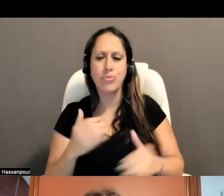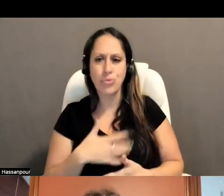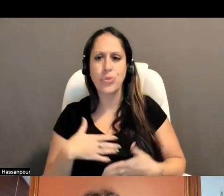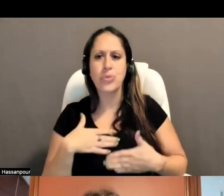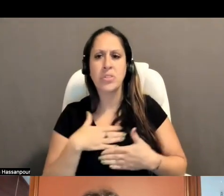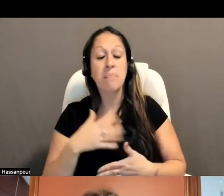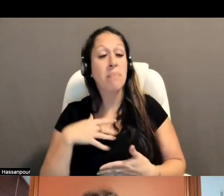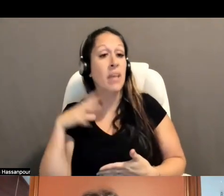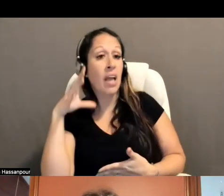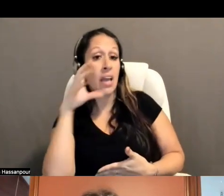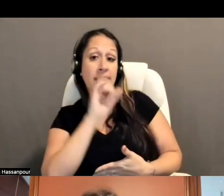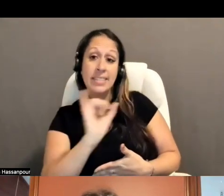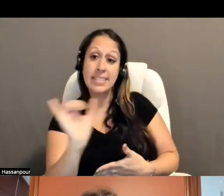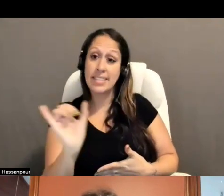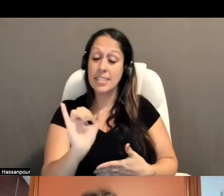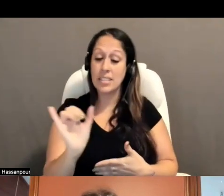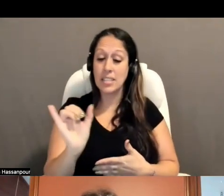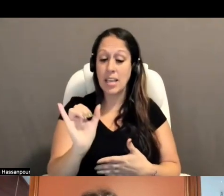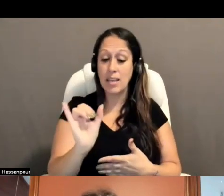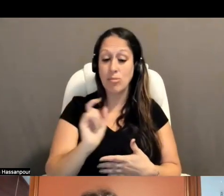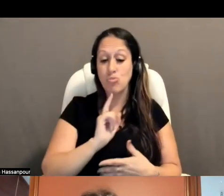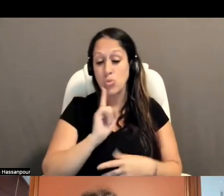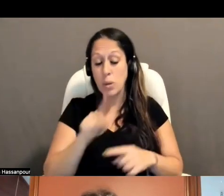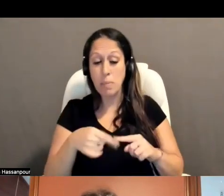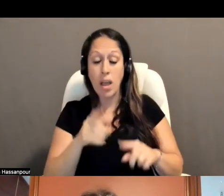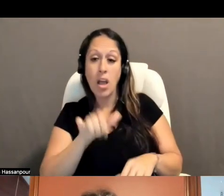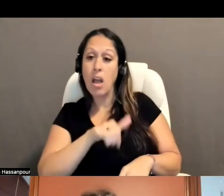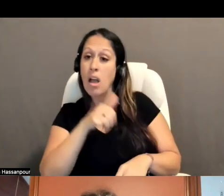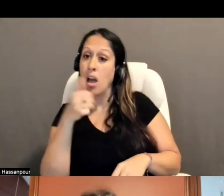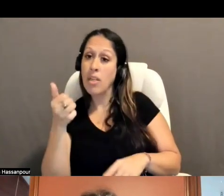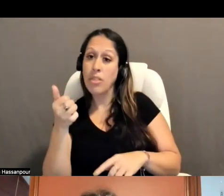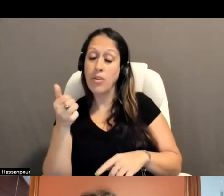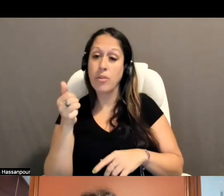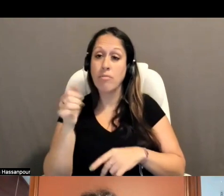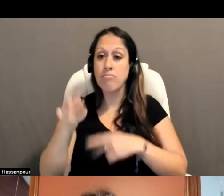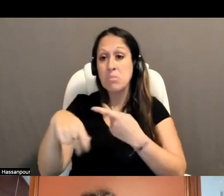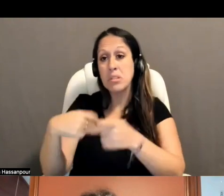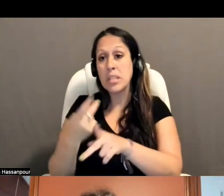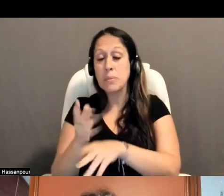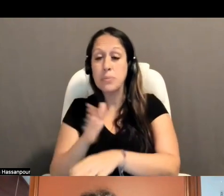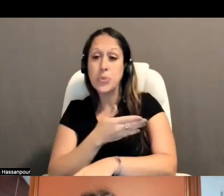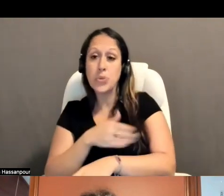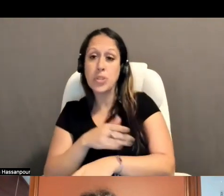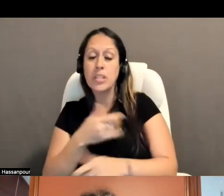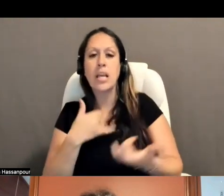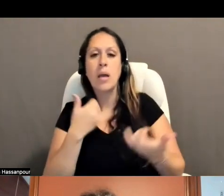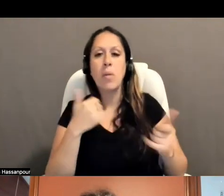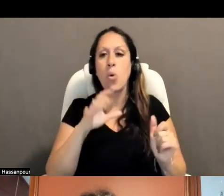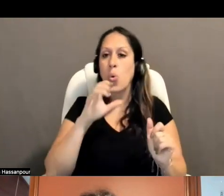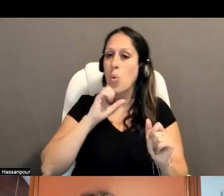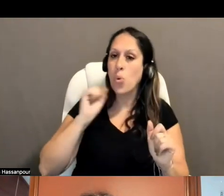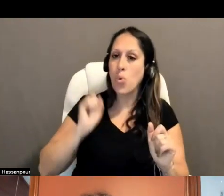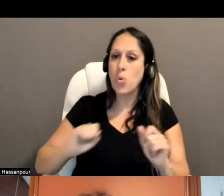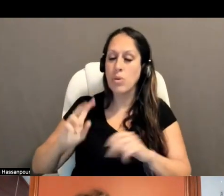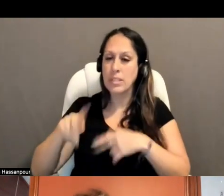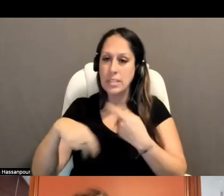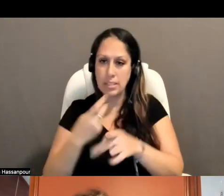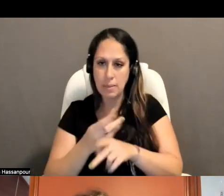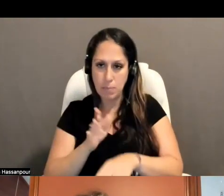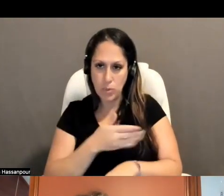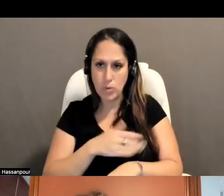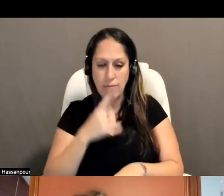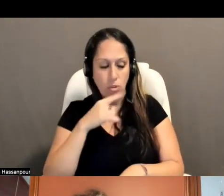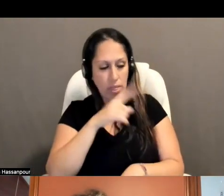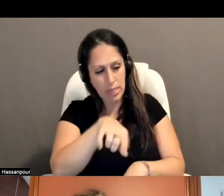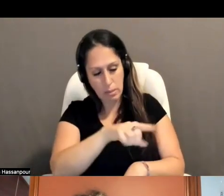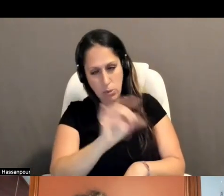And I guess the same is true about, other genres. I play old time music for those